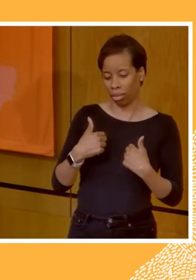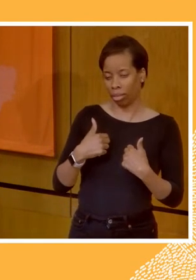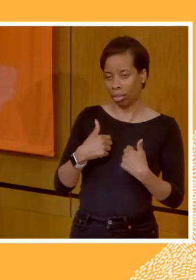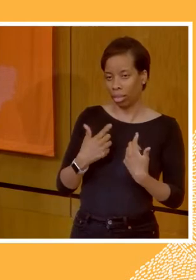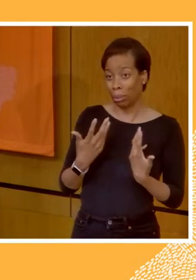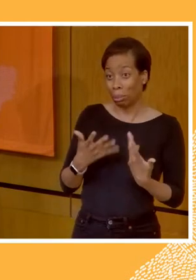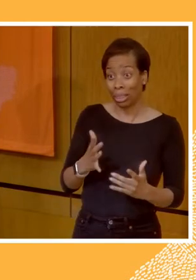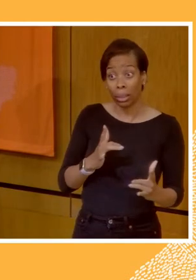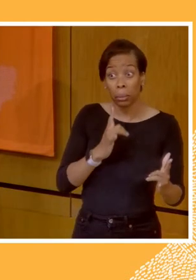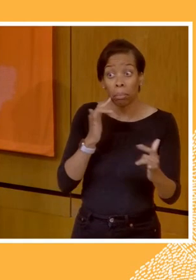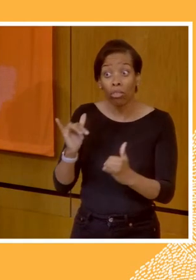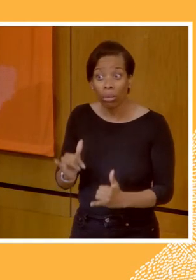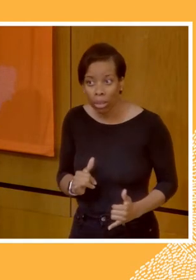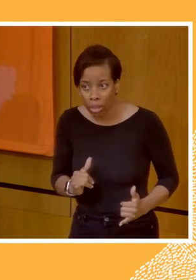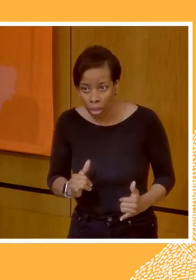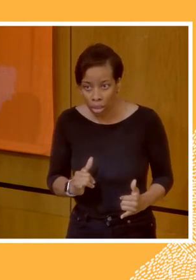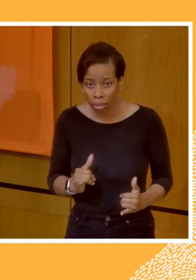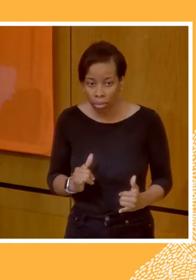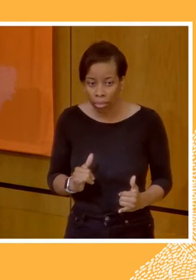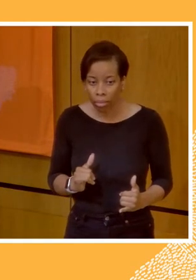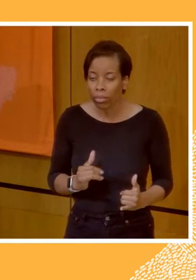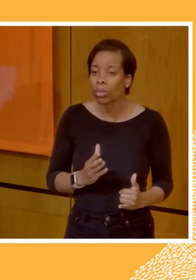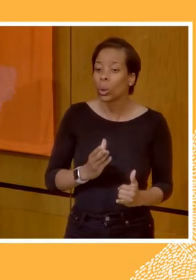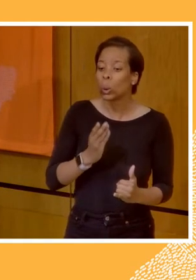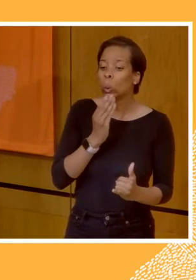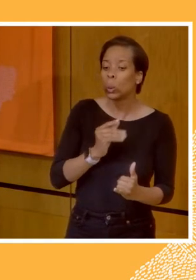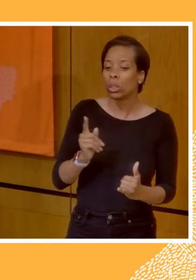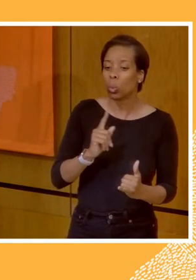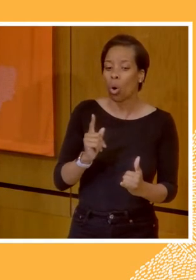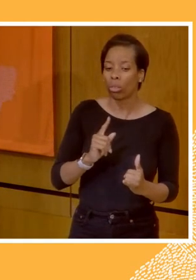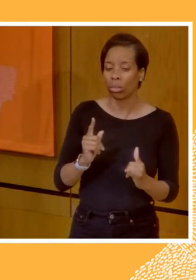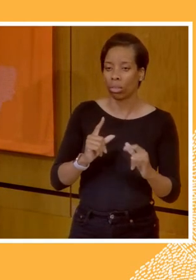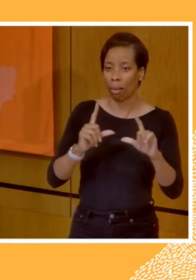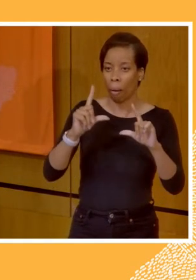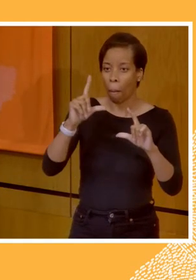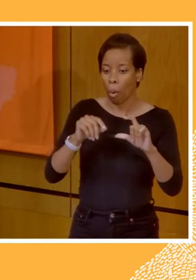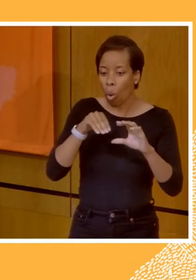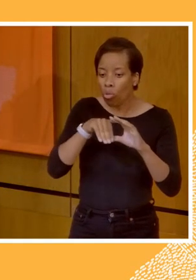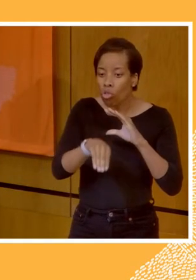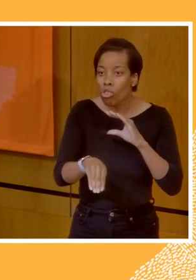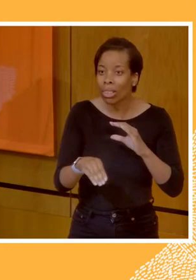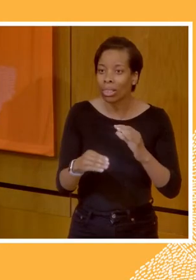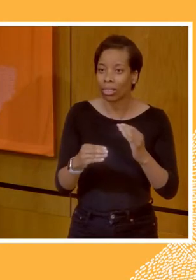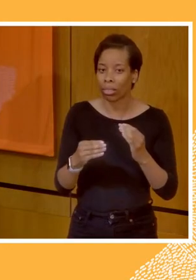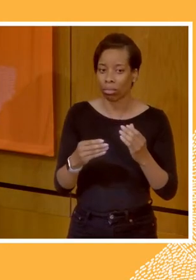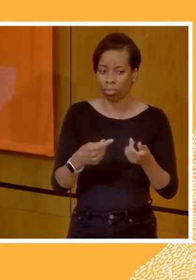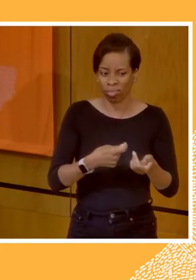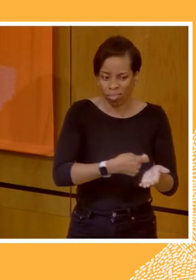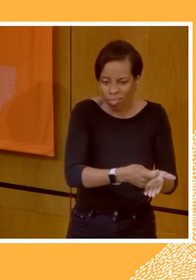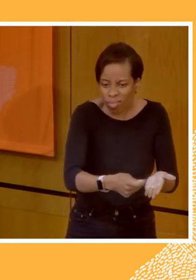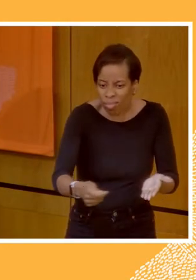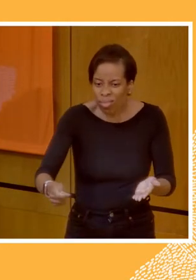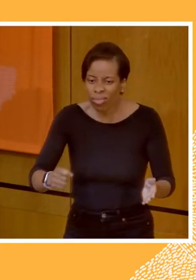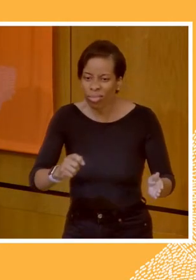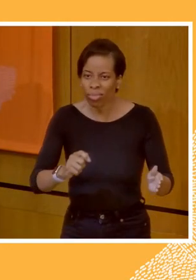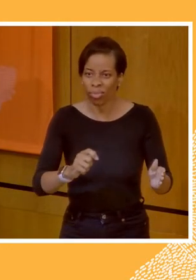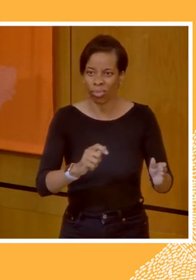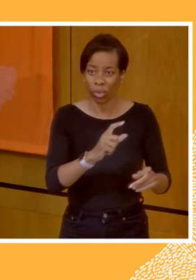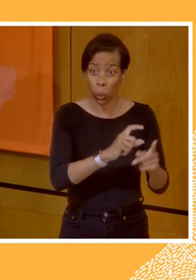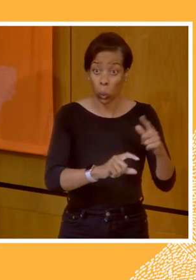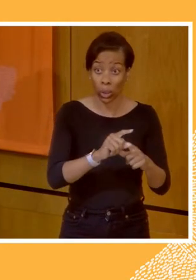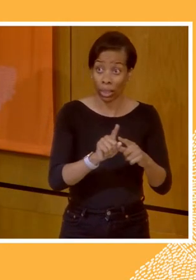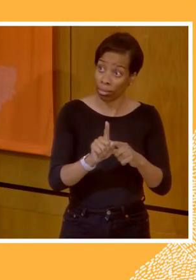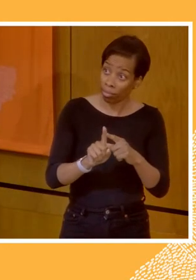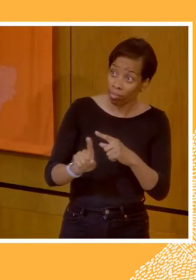storytelling, was to use Polaroid cameras that we gave out to members in the community. You'll see some of them up in the exhibition